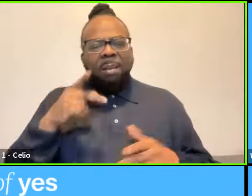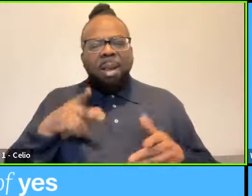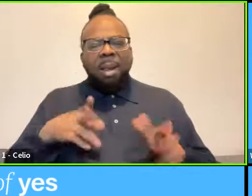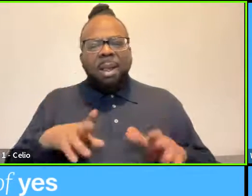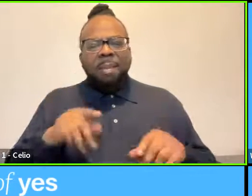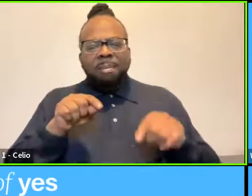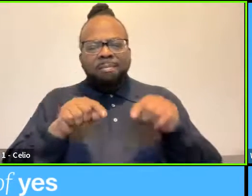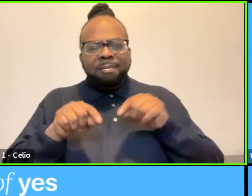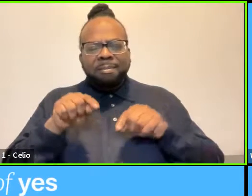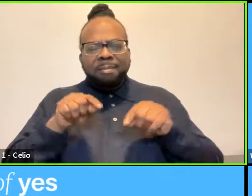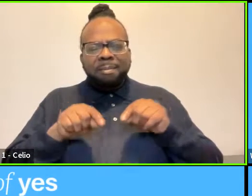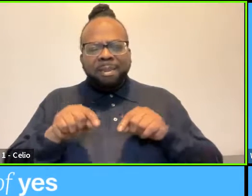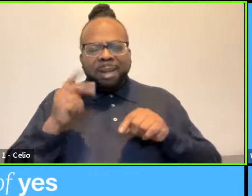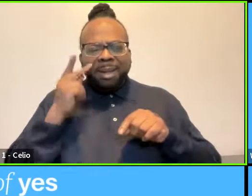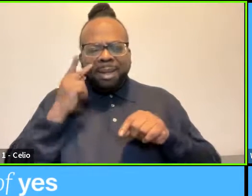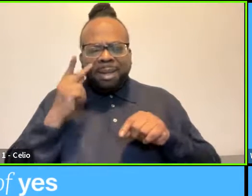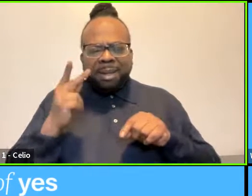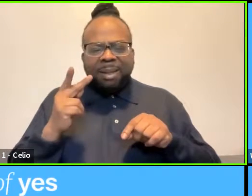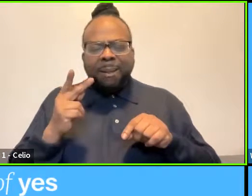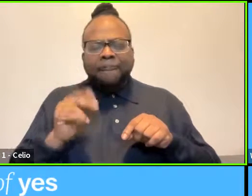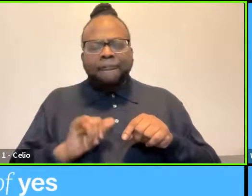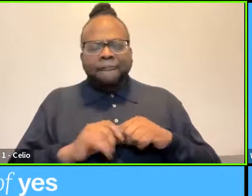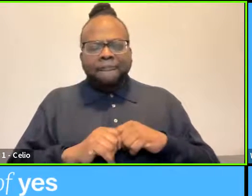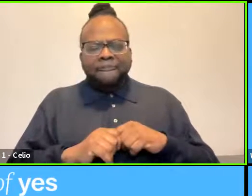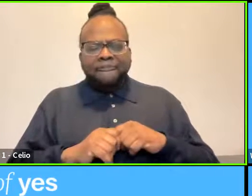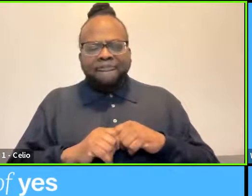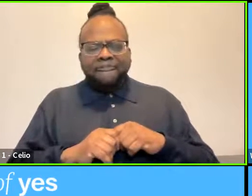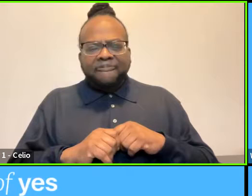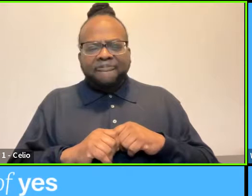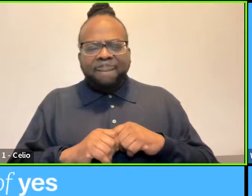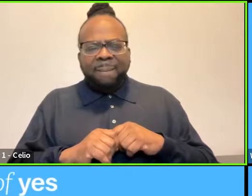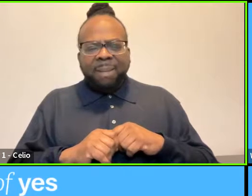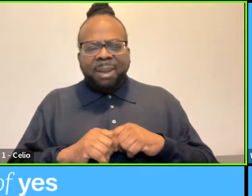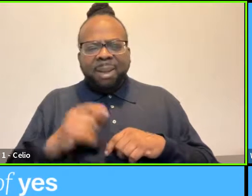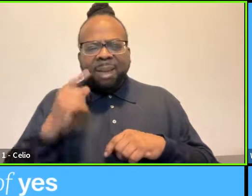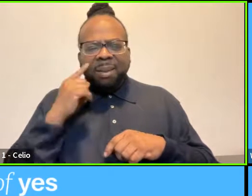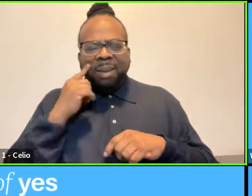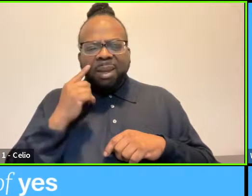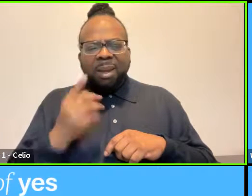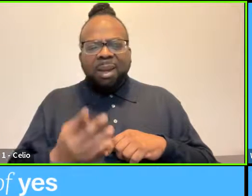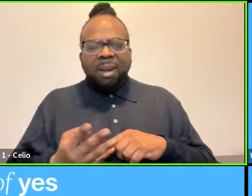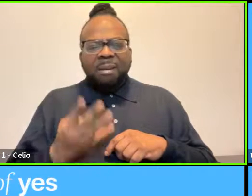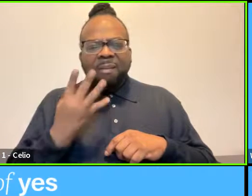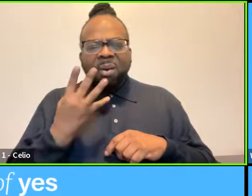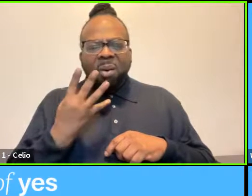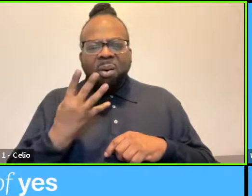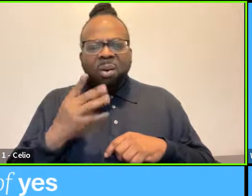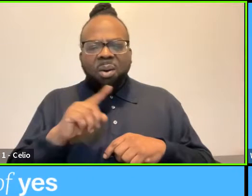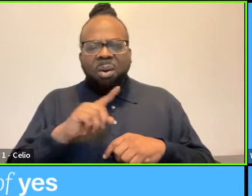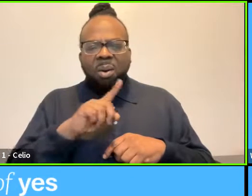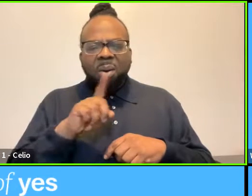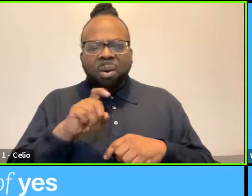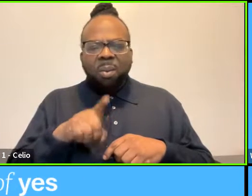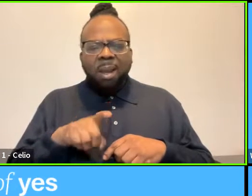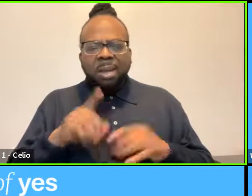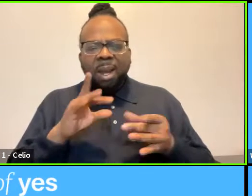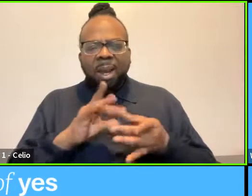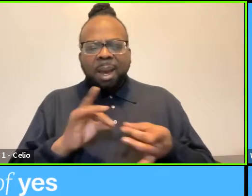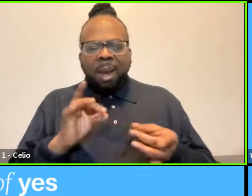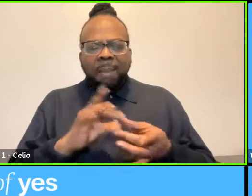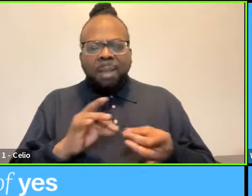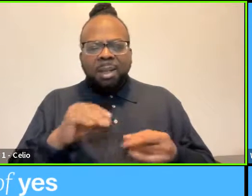pull some out that I see right now. I put four questions or comments in the Q&A. But anyway,